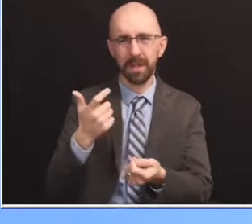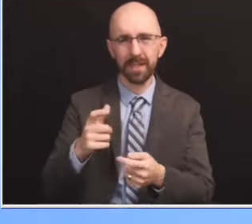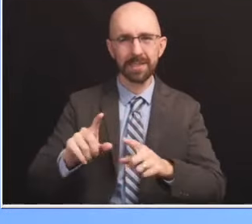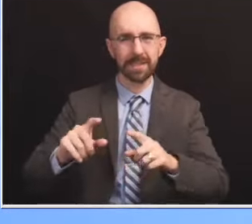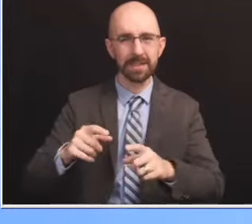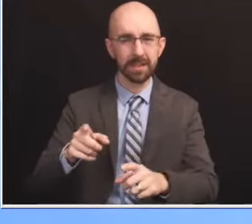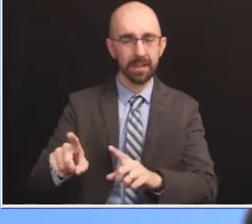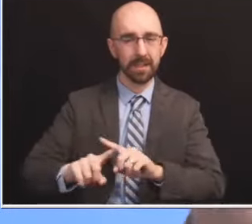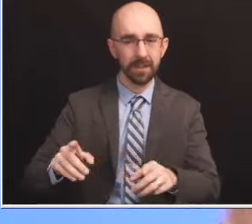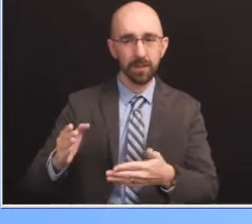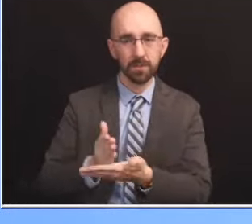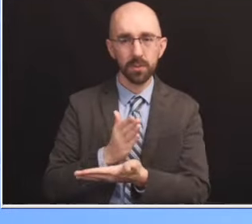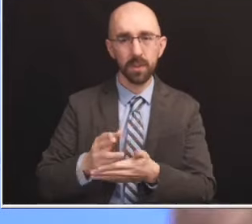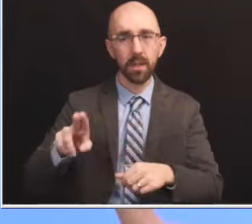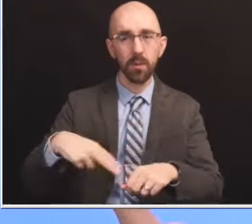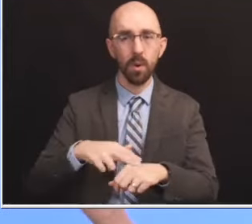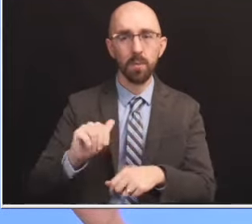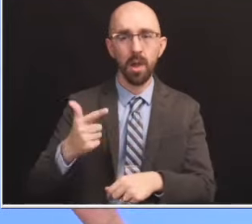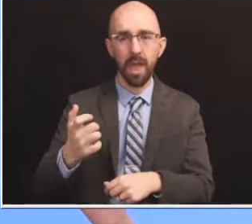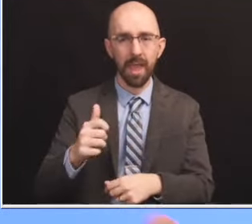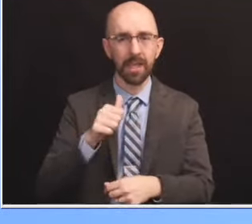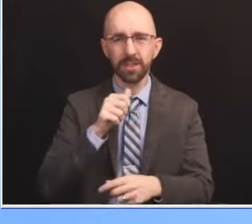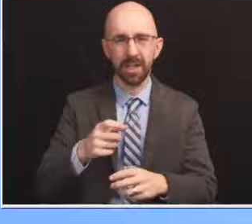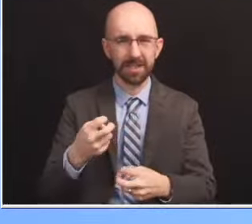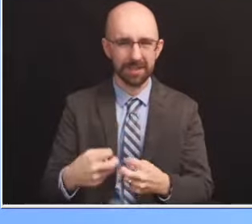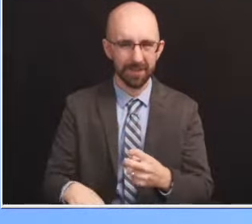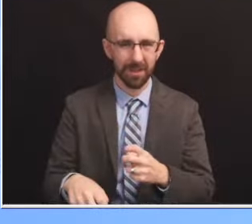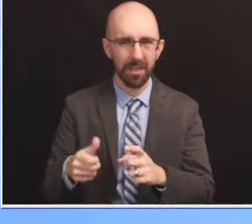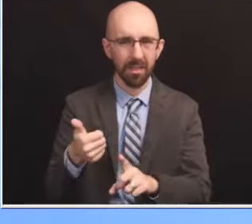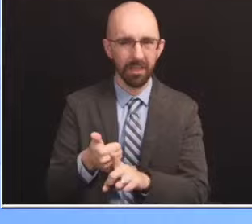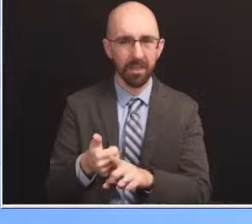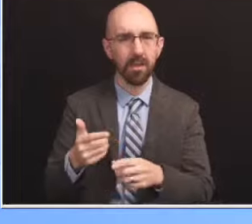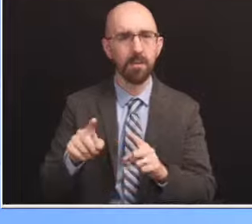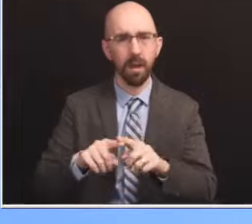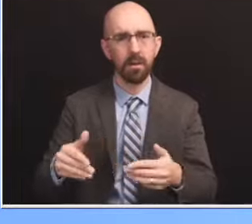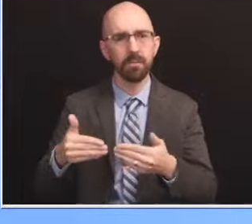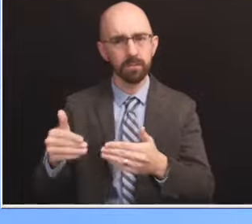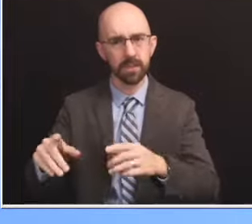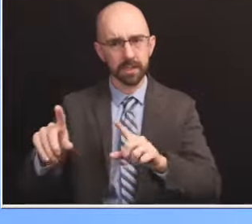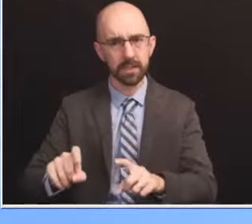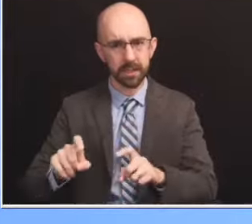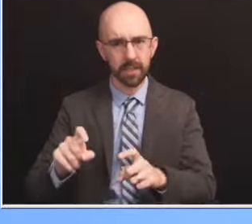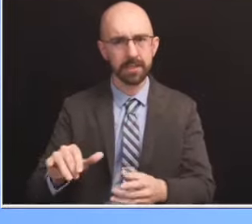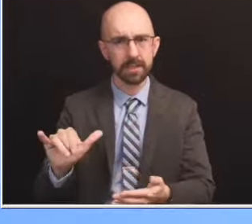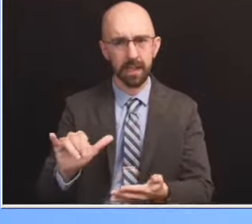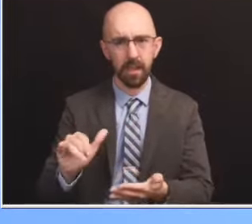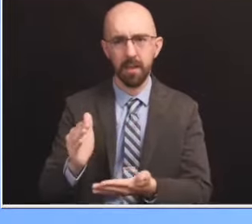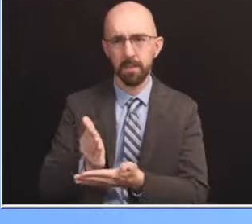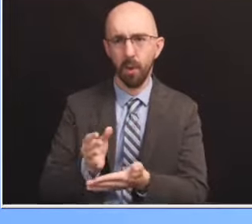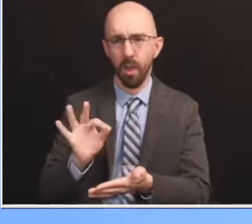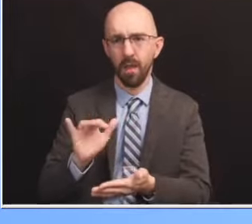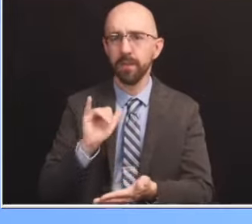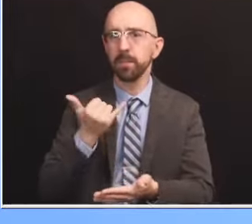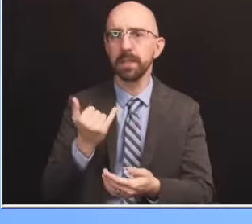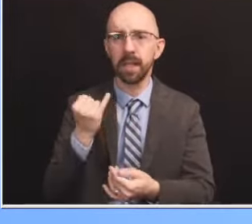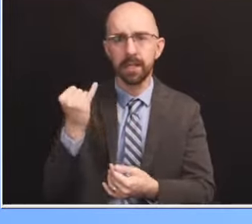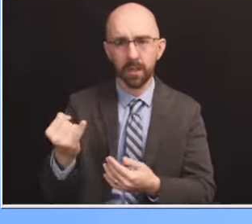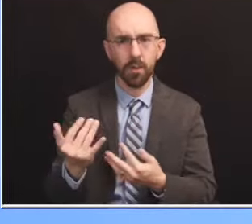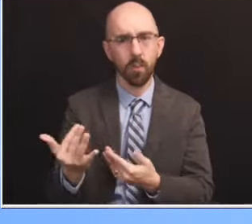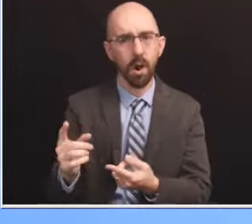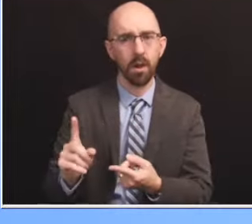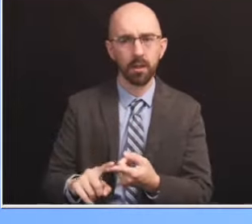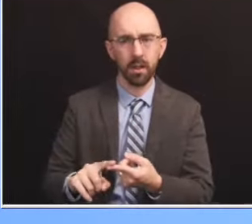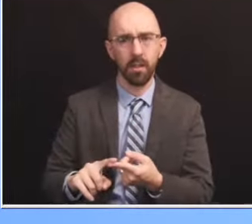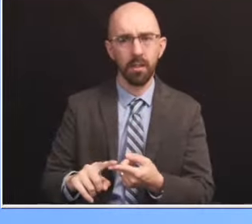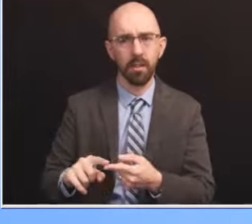and of itself. But then for someone to go and get tested, like, you know, I think part of the misnomer as well, I'll wait until it's X,